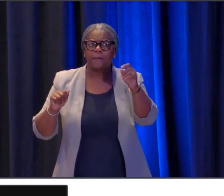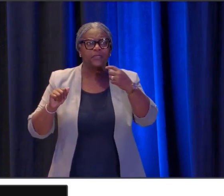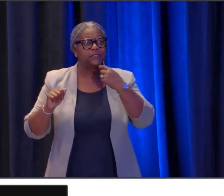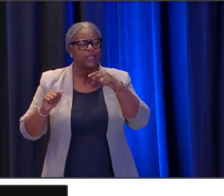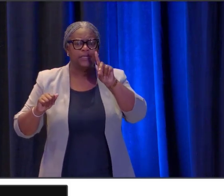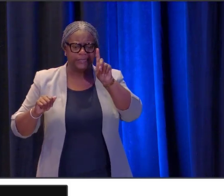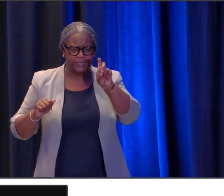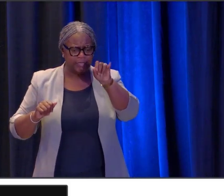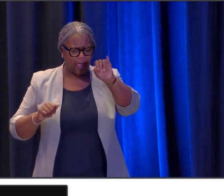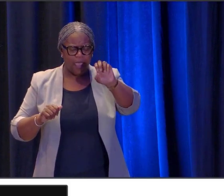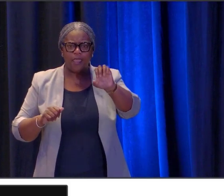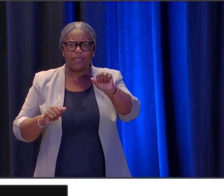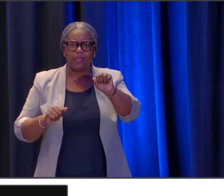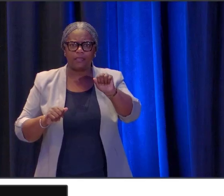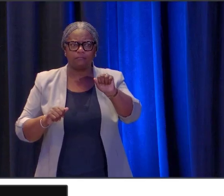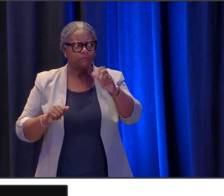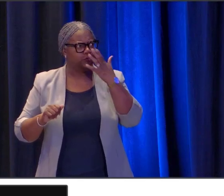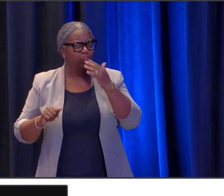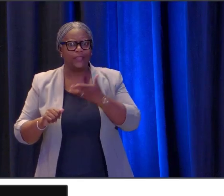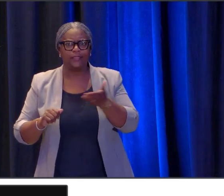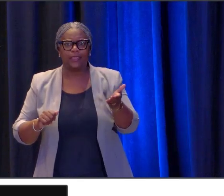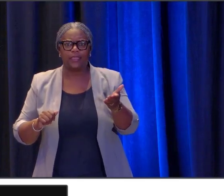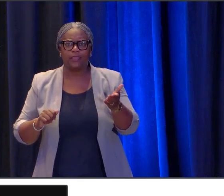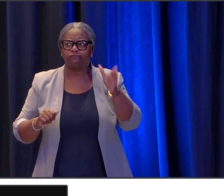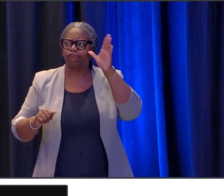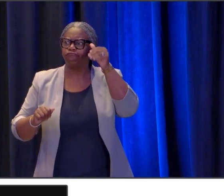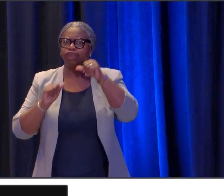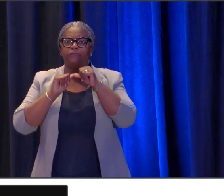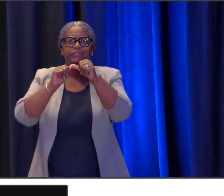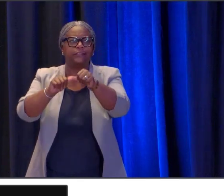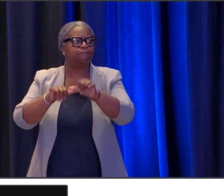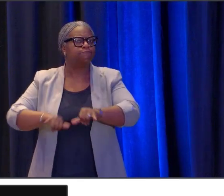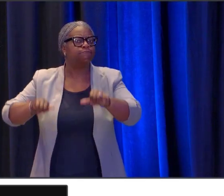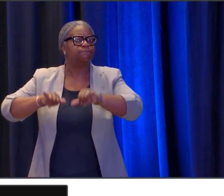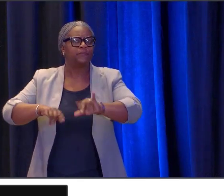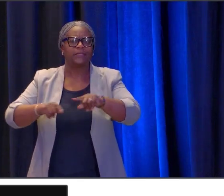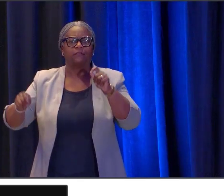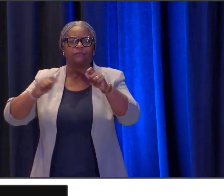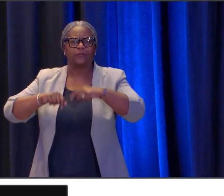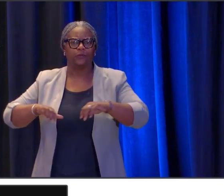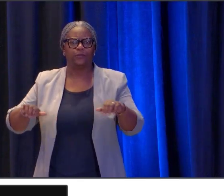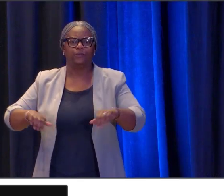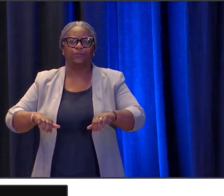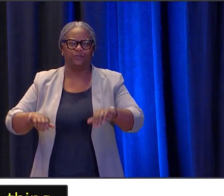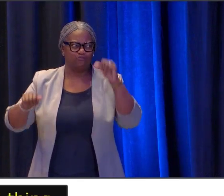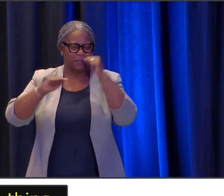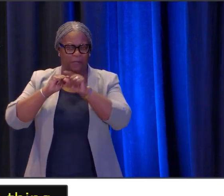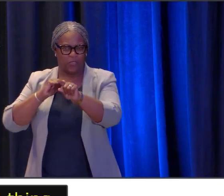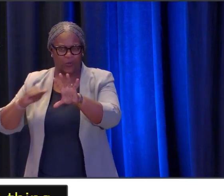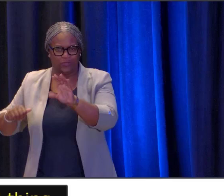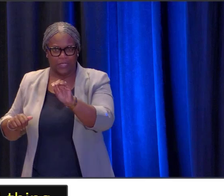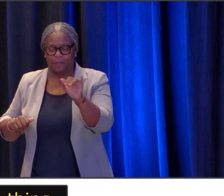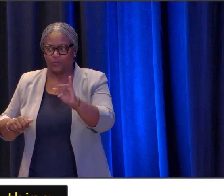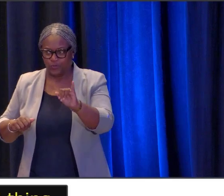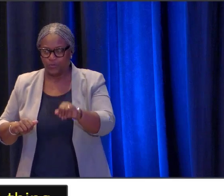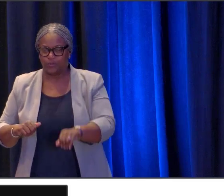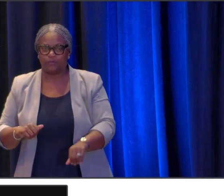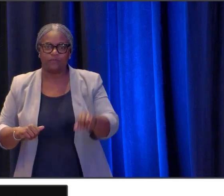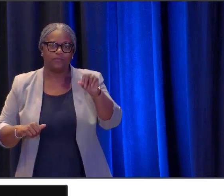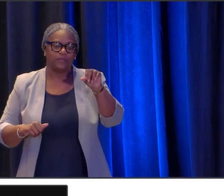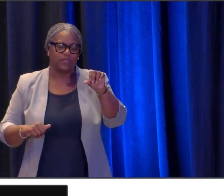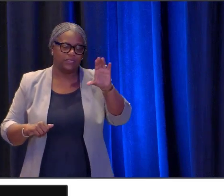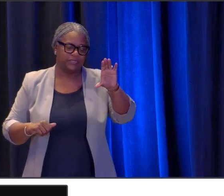thing, and we're not going to change. Right? And we remember those, the Centene's,